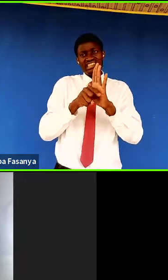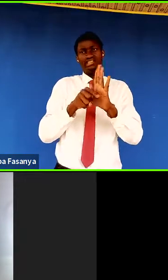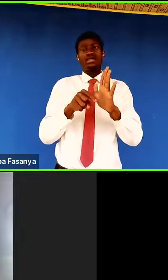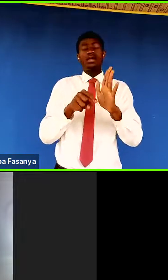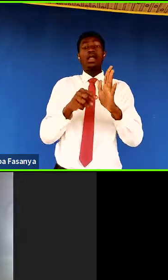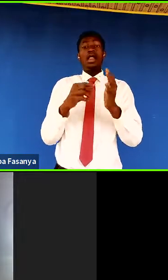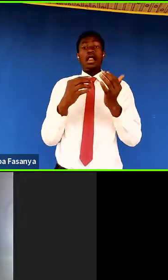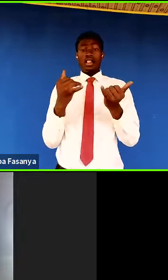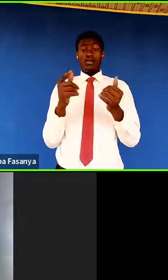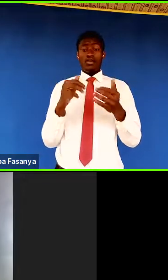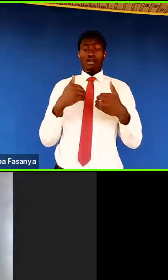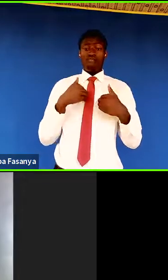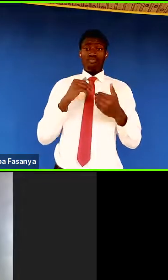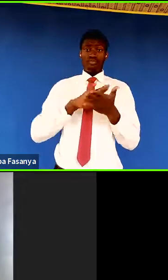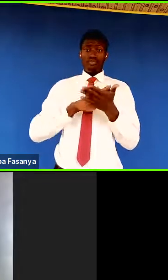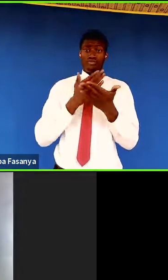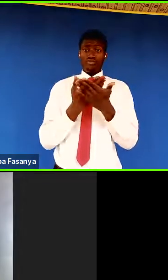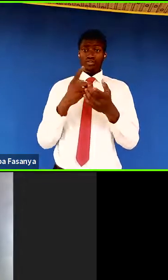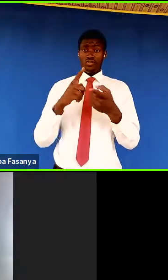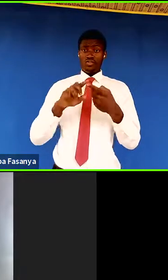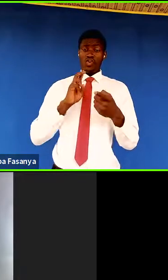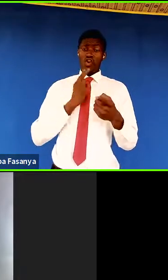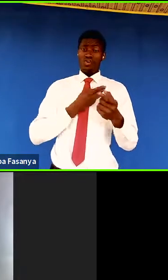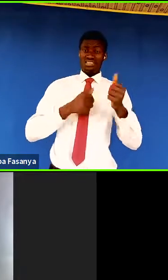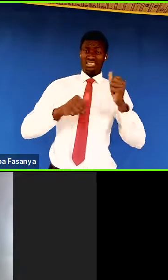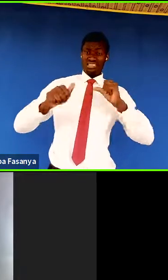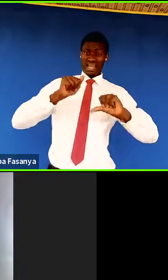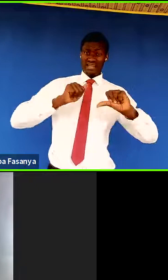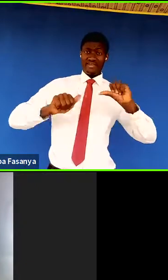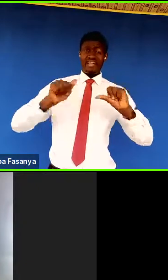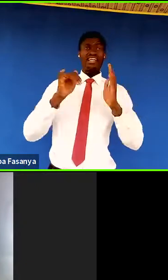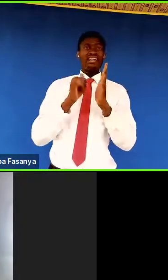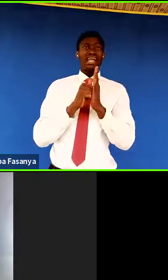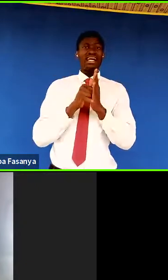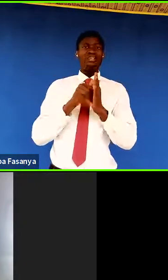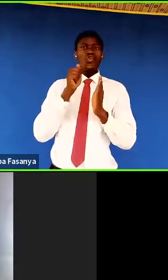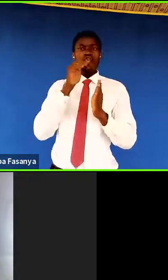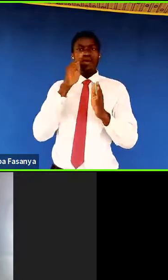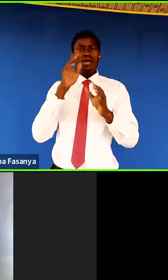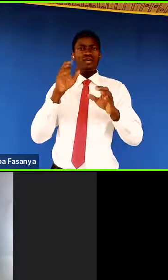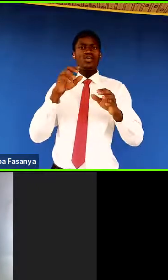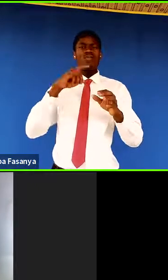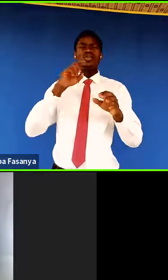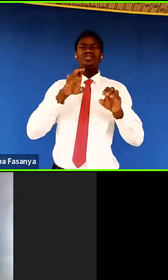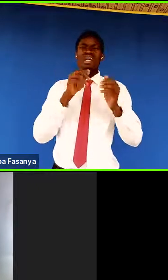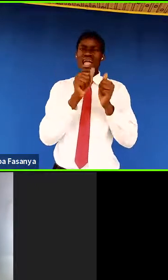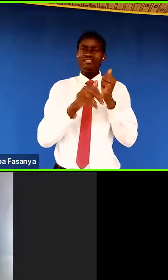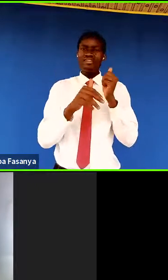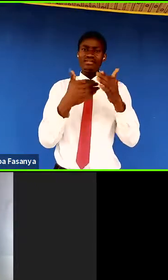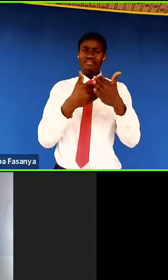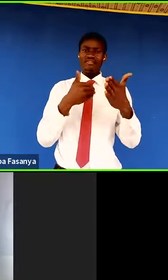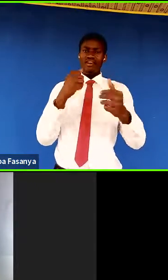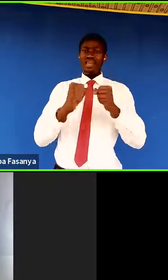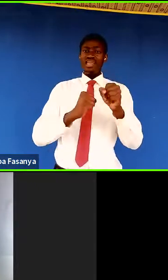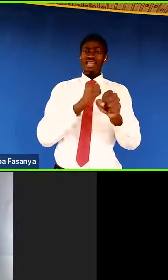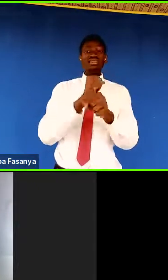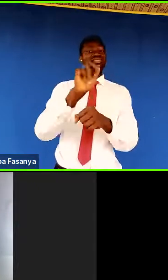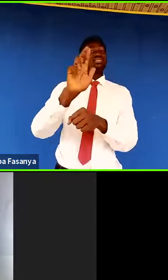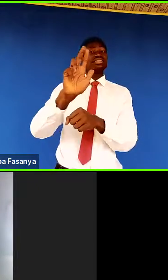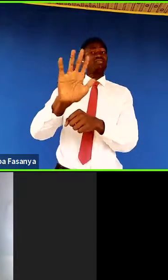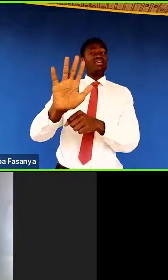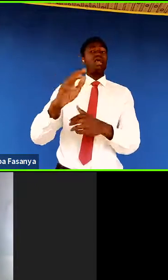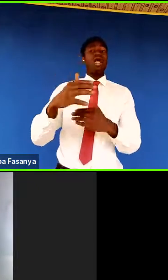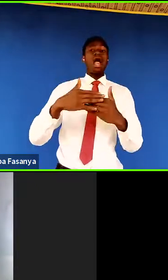scientifically too that women should do whatever they want to do before the age of 35, and after 35 they can now gamble. That